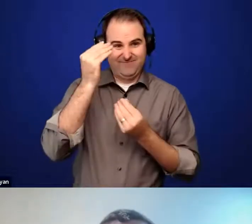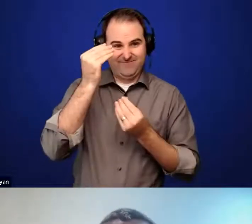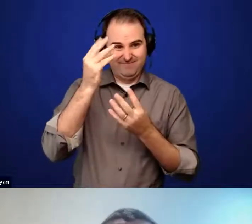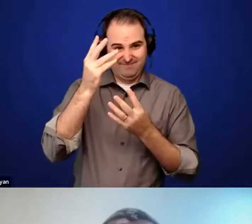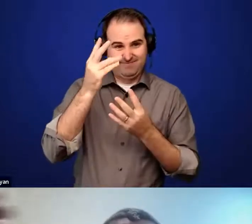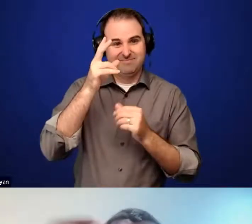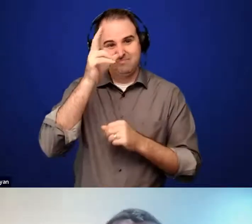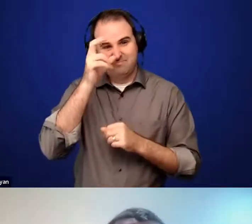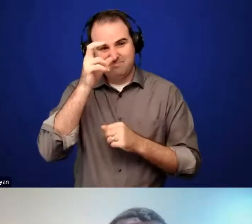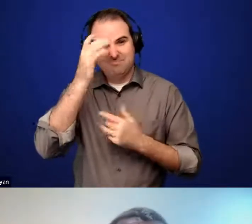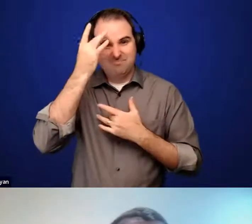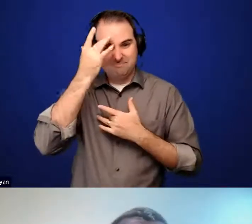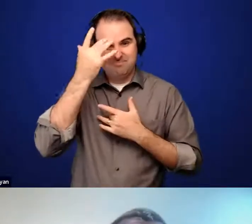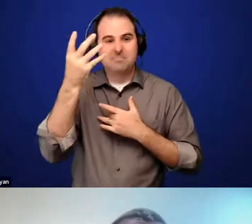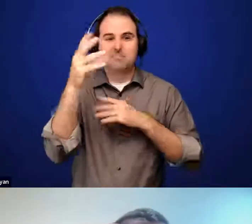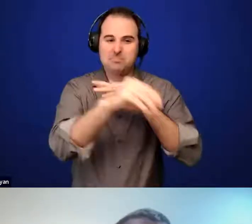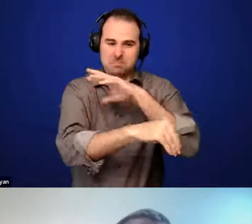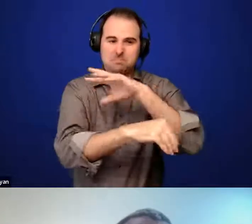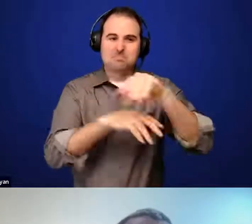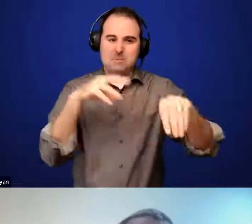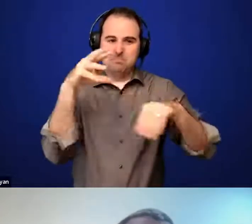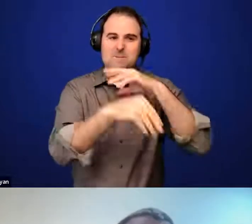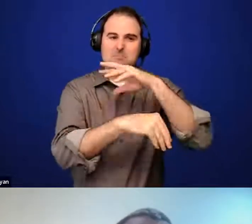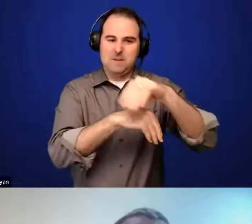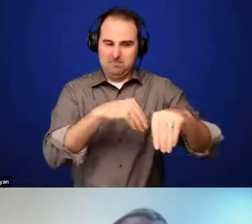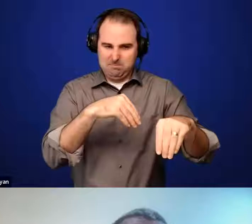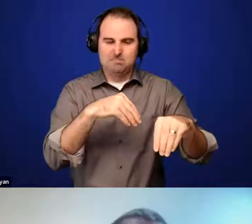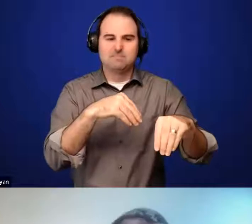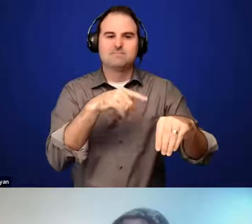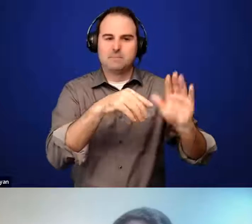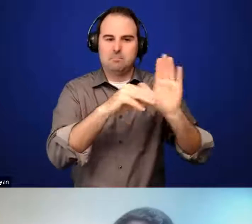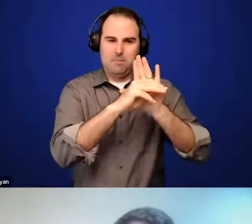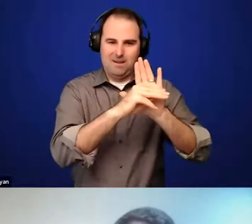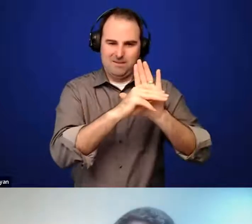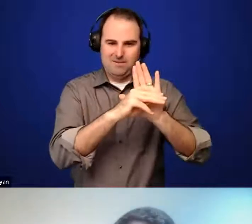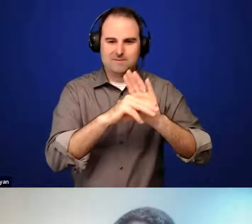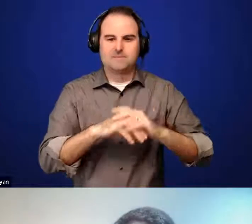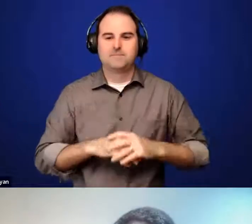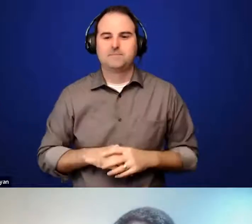the crop and the pest model and really measuring the